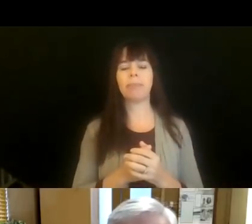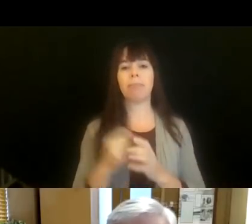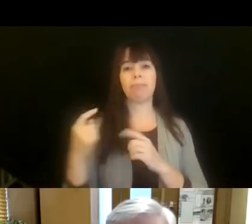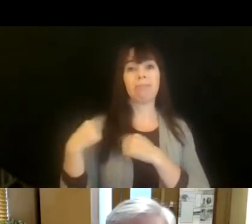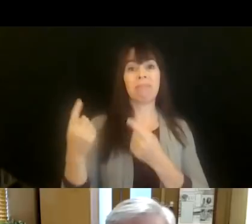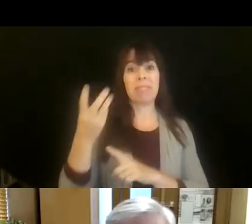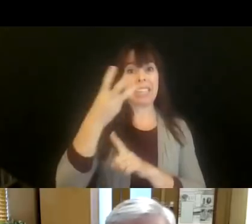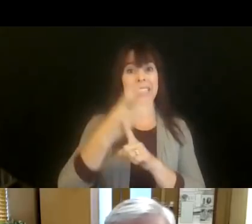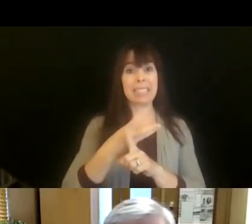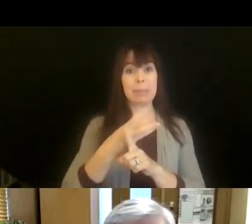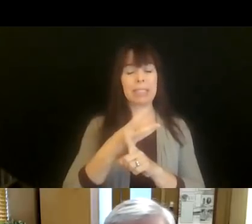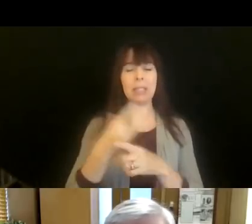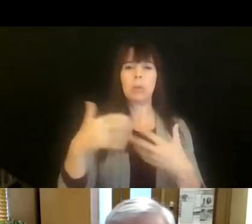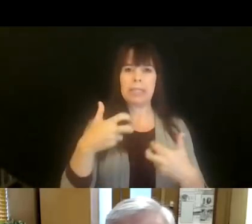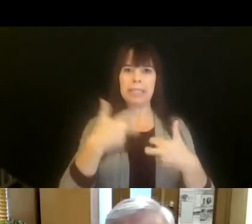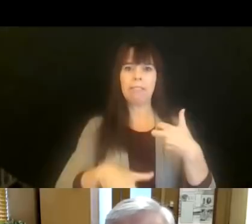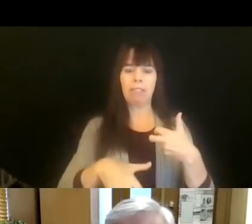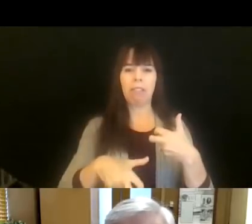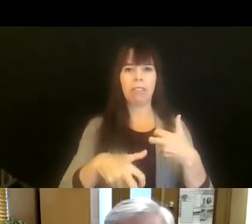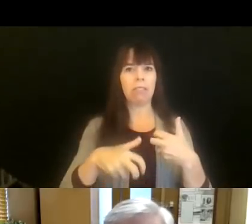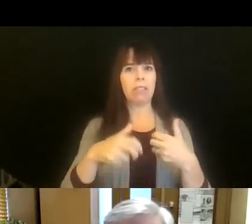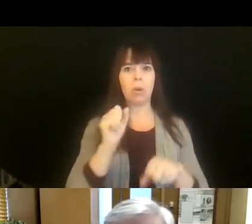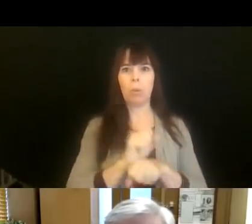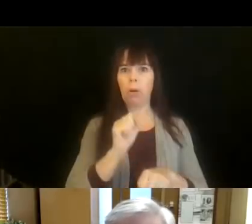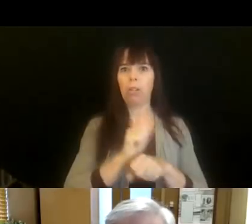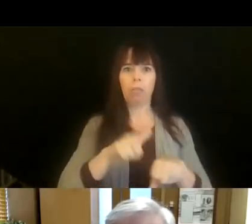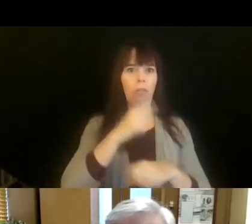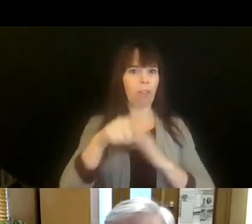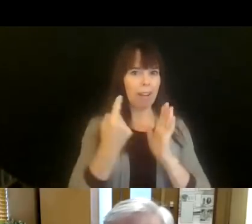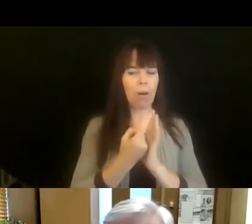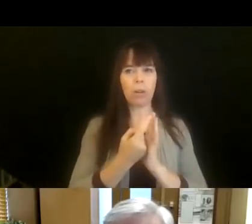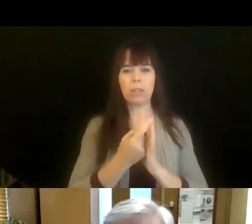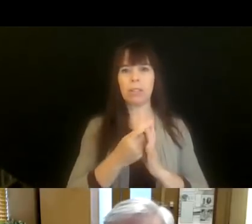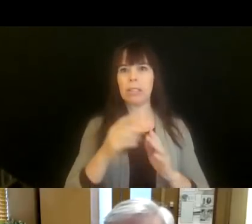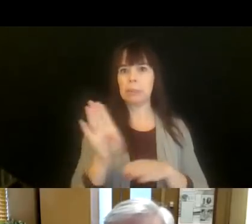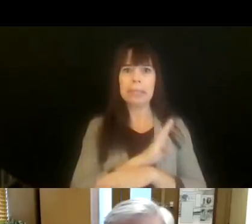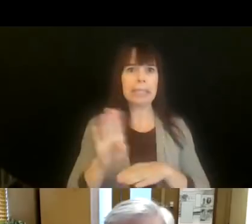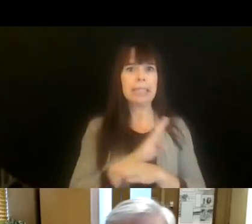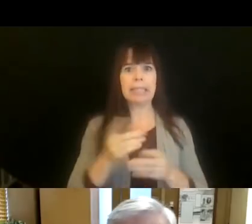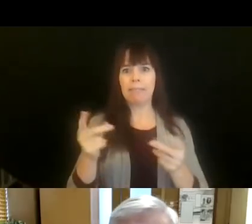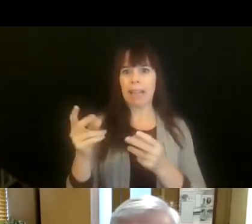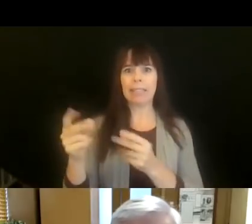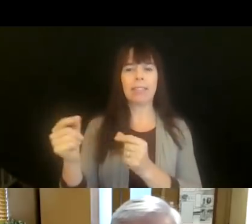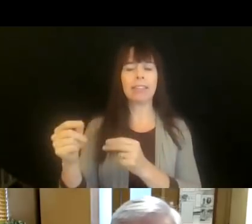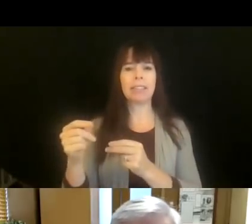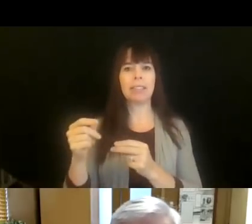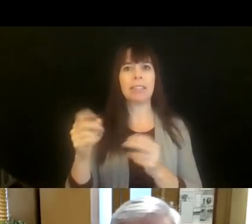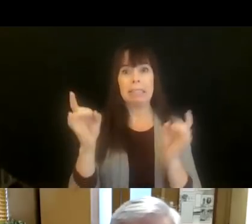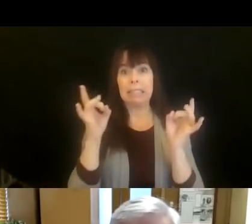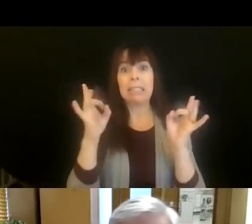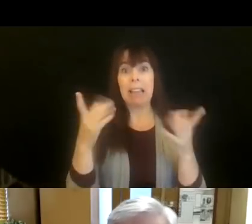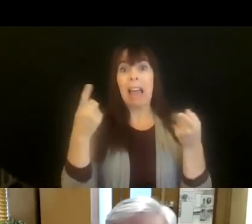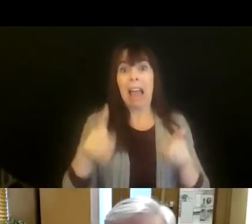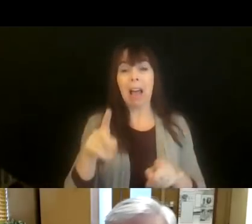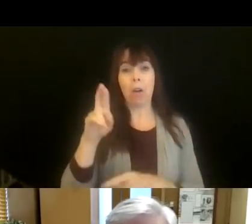6 months have been difficult. Long hours, a frenetic pace of change, disastrous episodes of